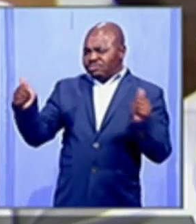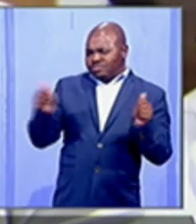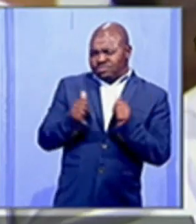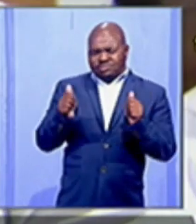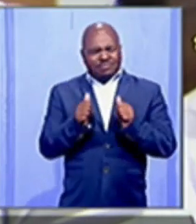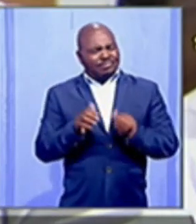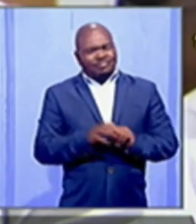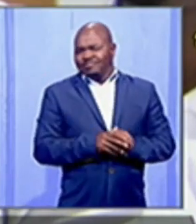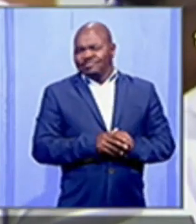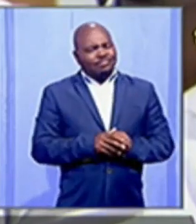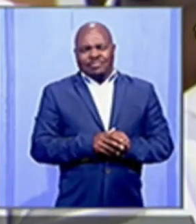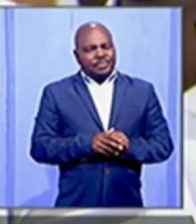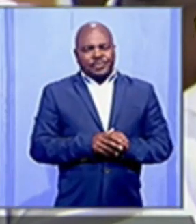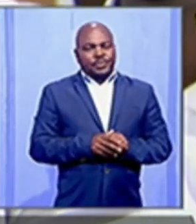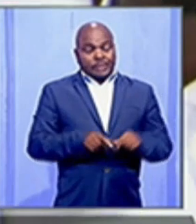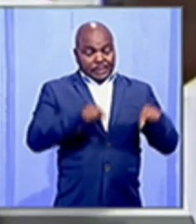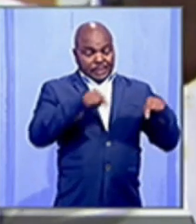a